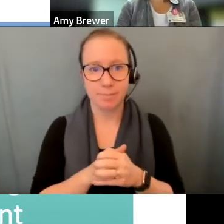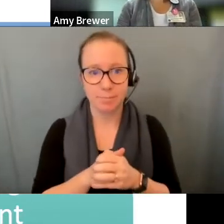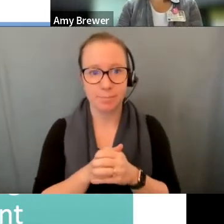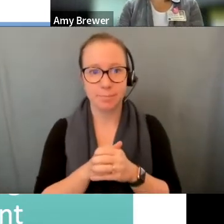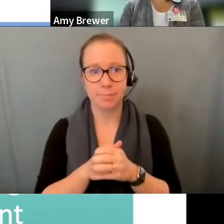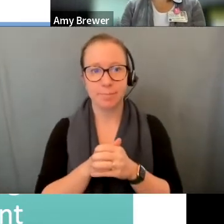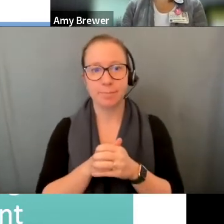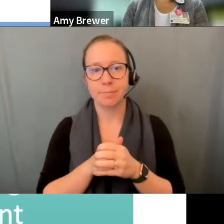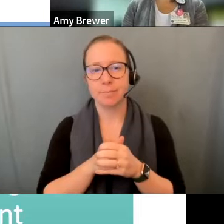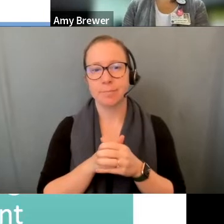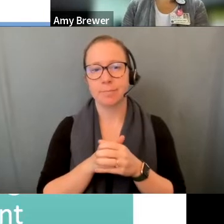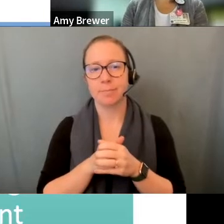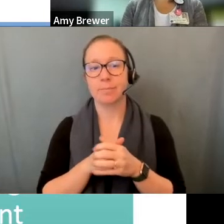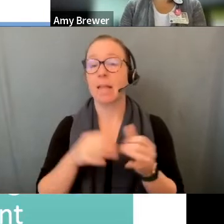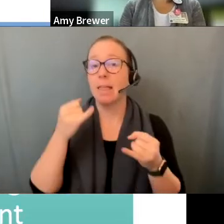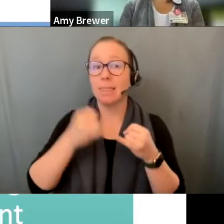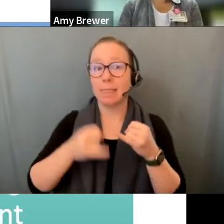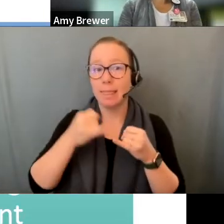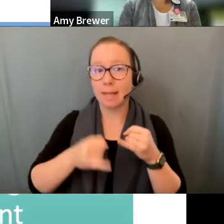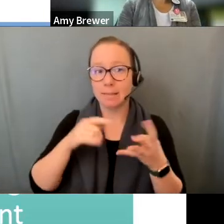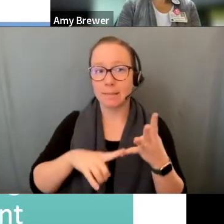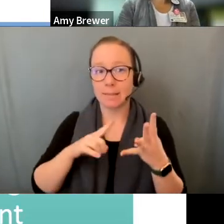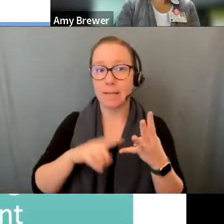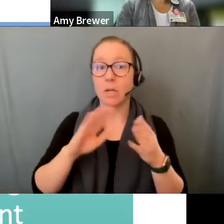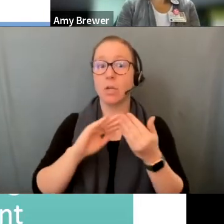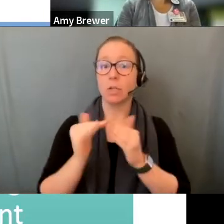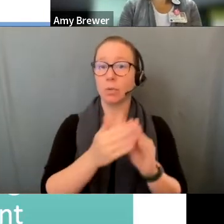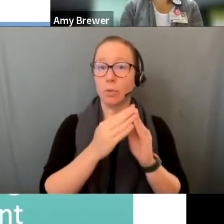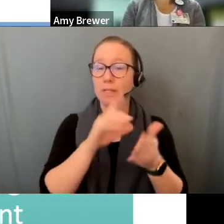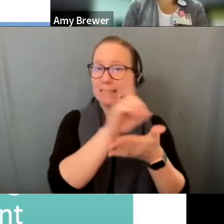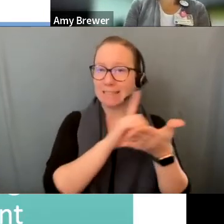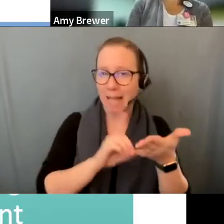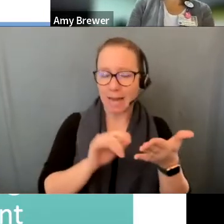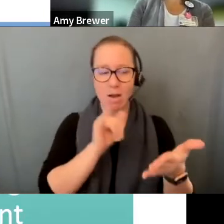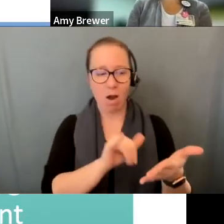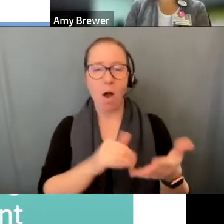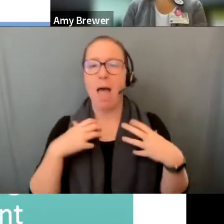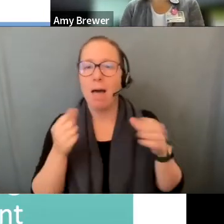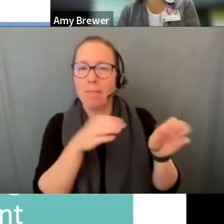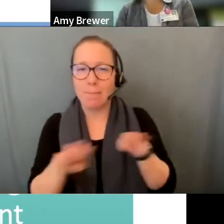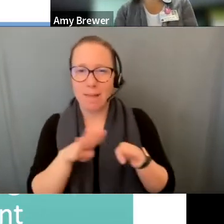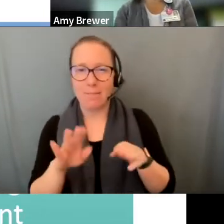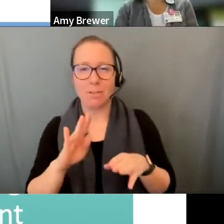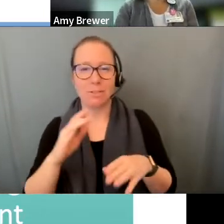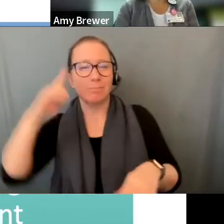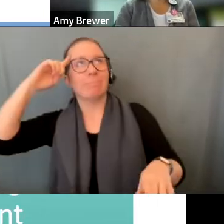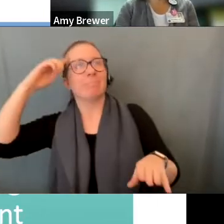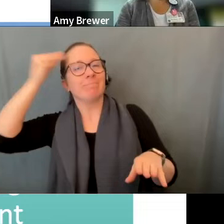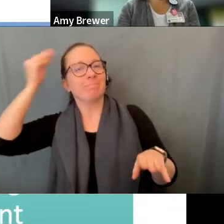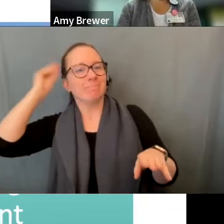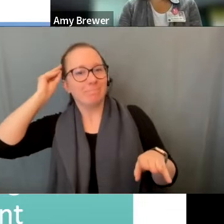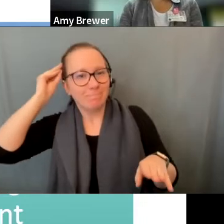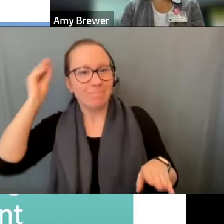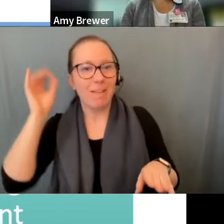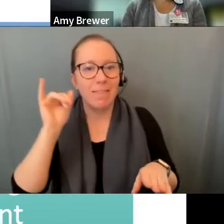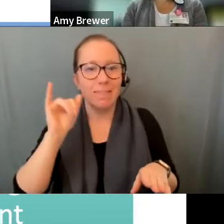can. And then lastly, communities that are designed with healthy behaviors in mind, opportunities that are connected, accessible, affordable, and